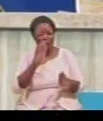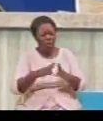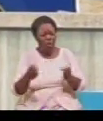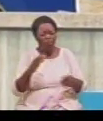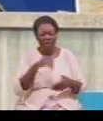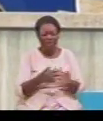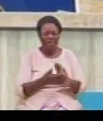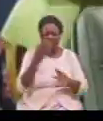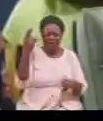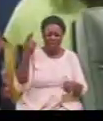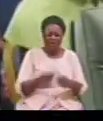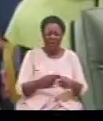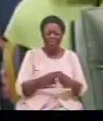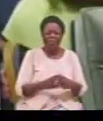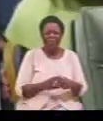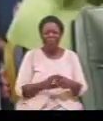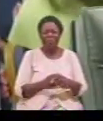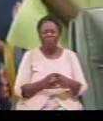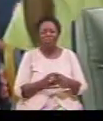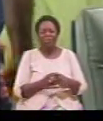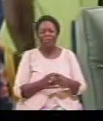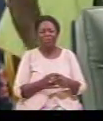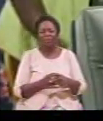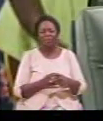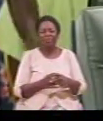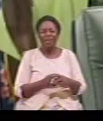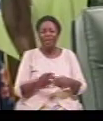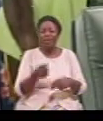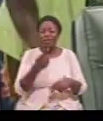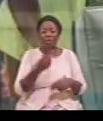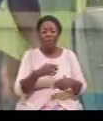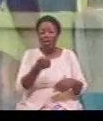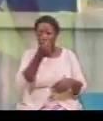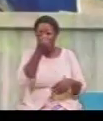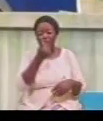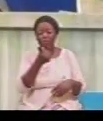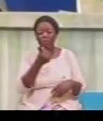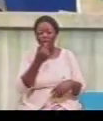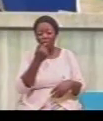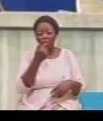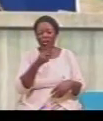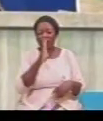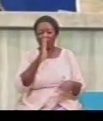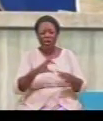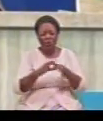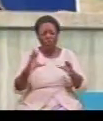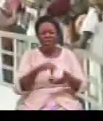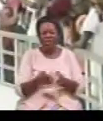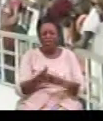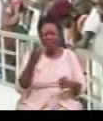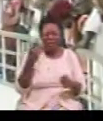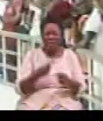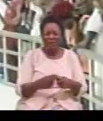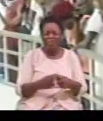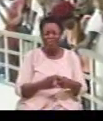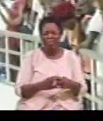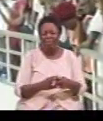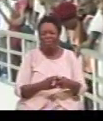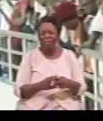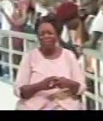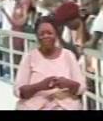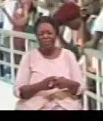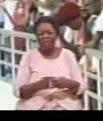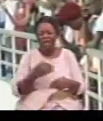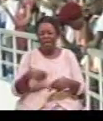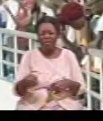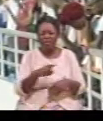in Jesus' name. Dumb tongues be loosed in Jesus' name.